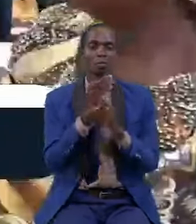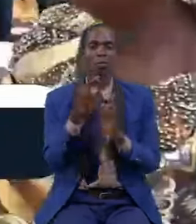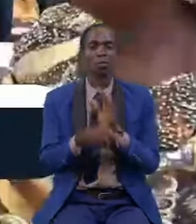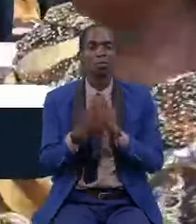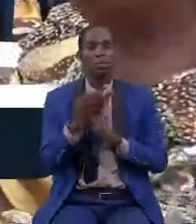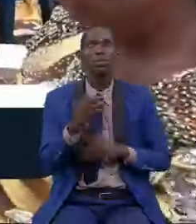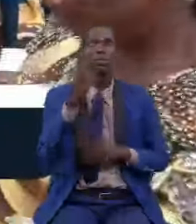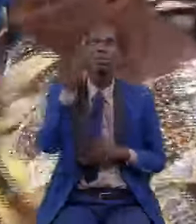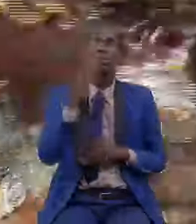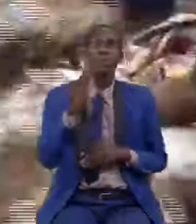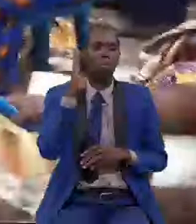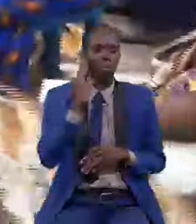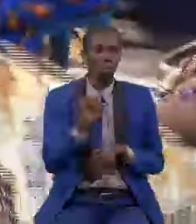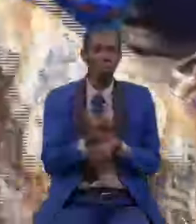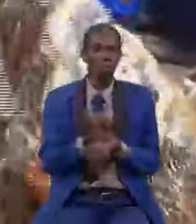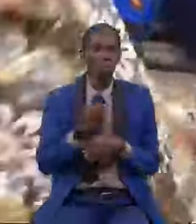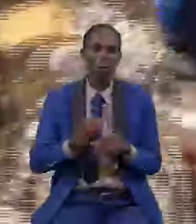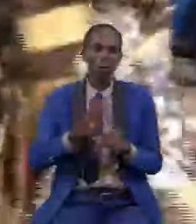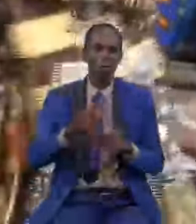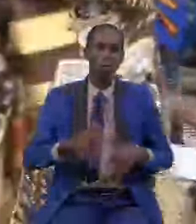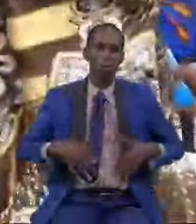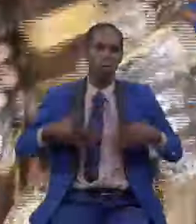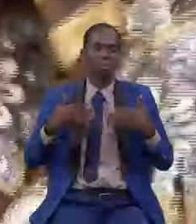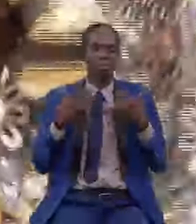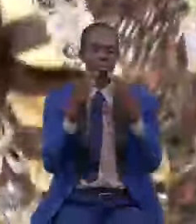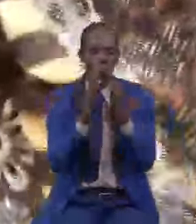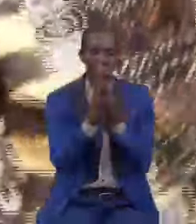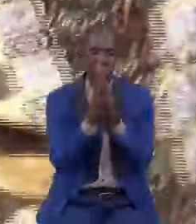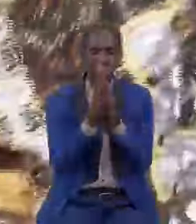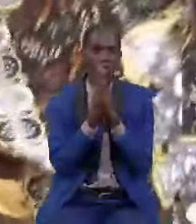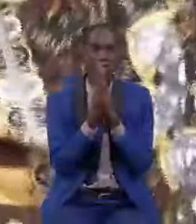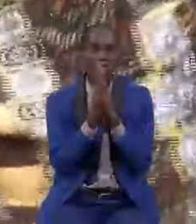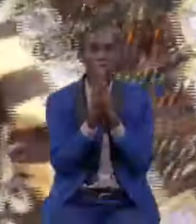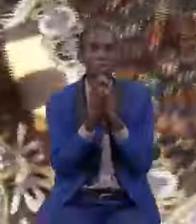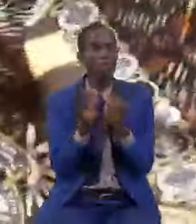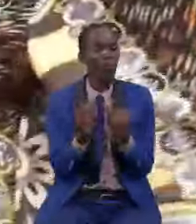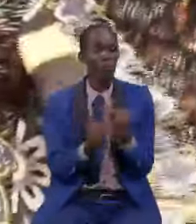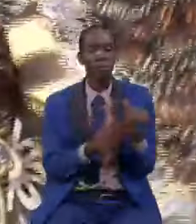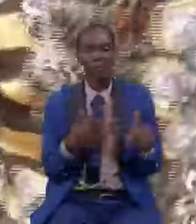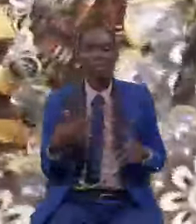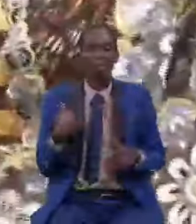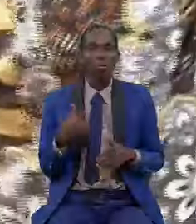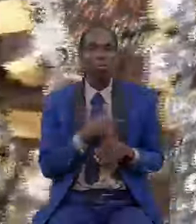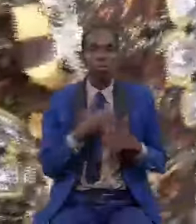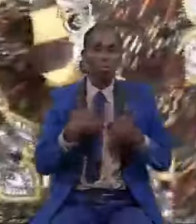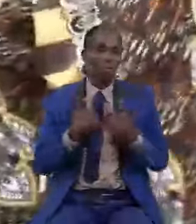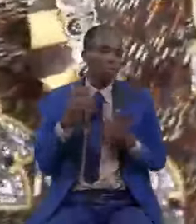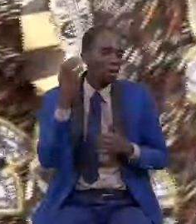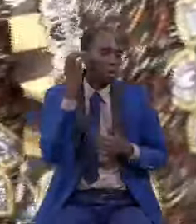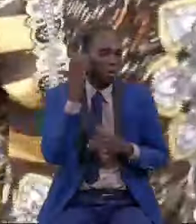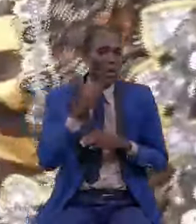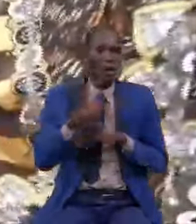your life. Open your mouth and pray. Everything we've heard of Christ, the